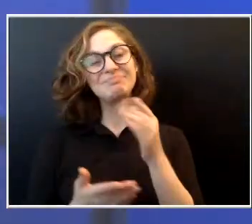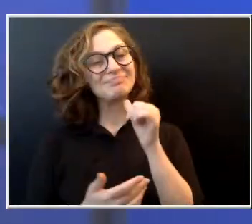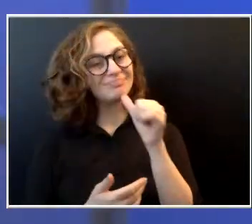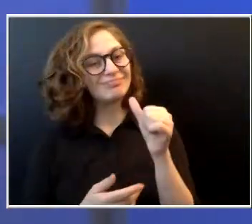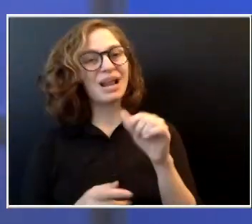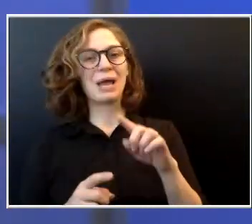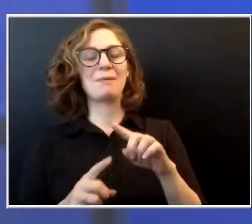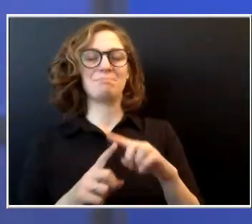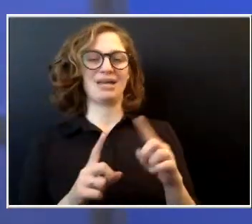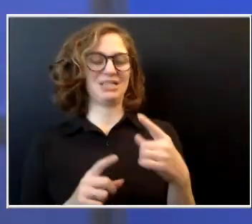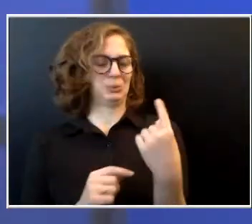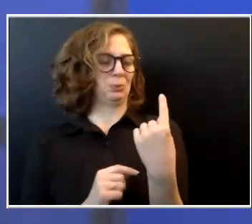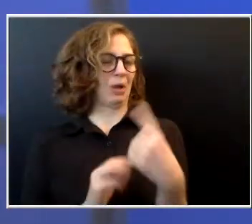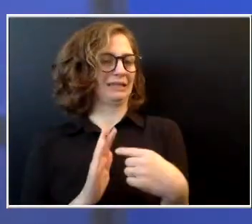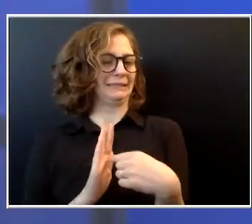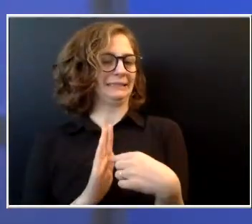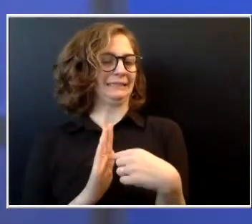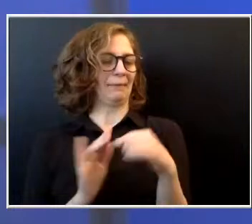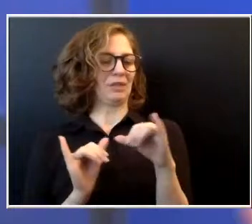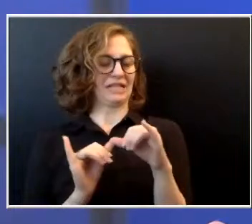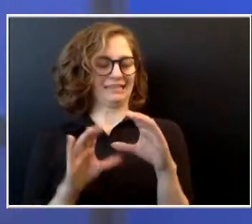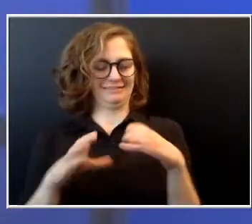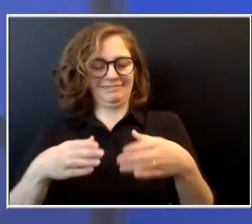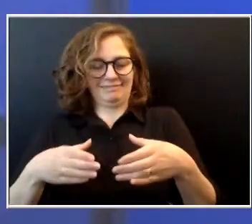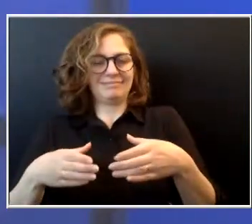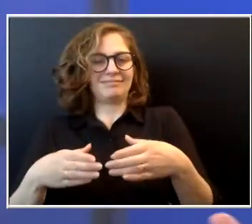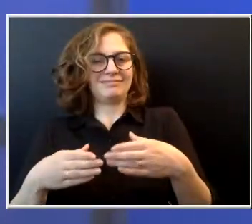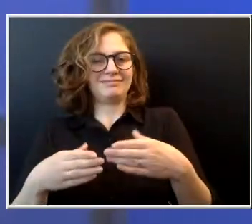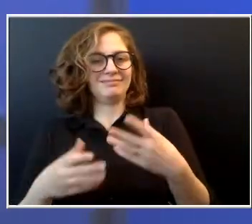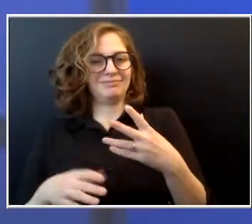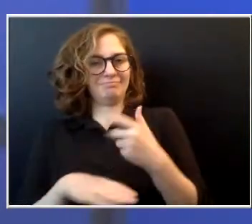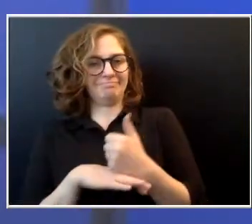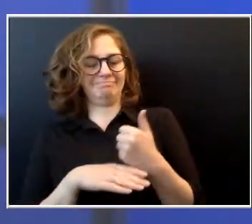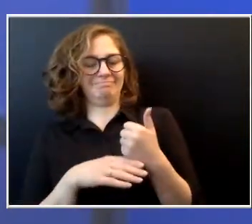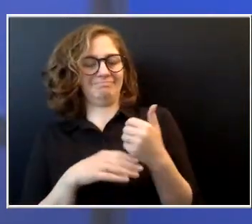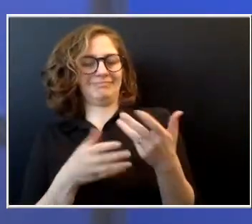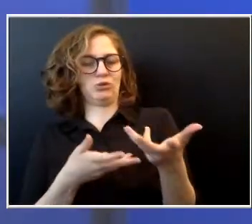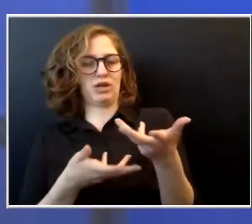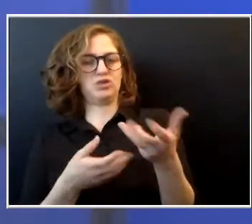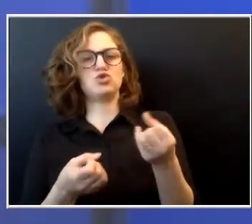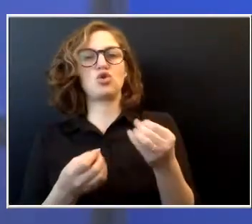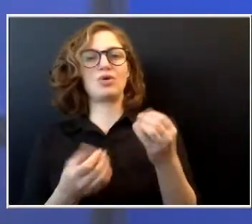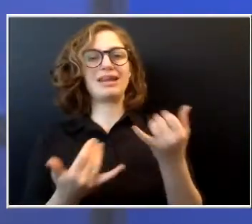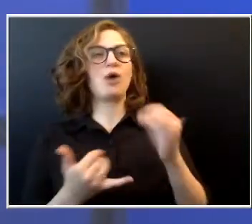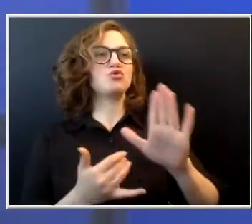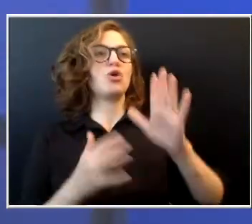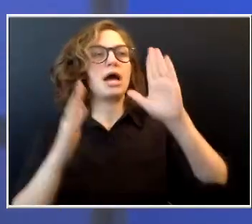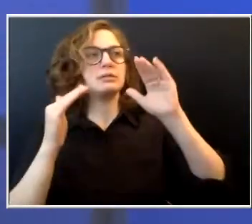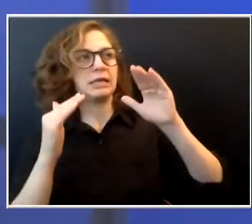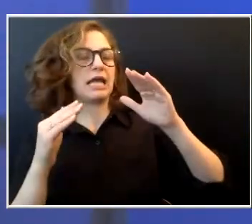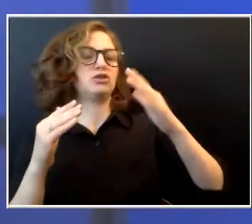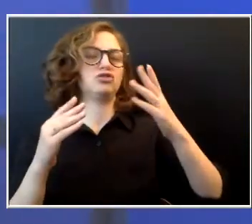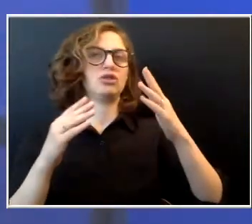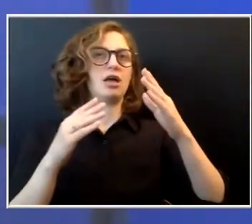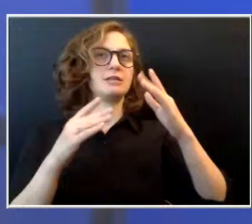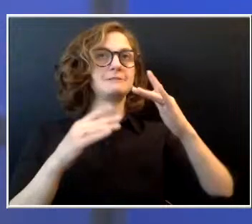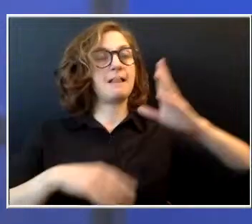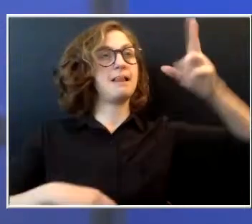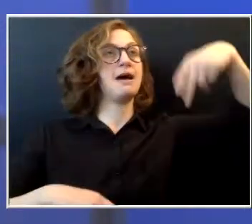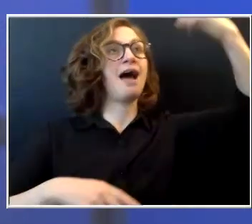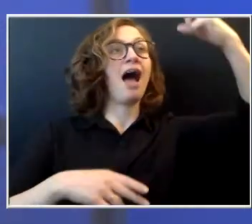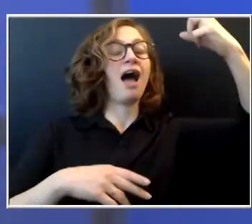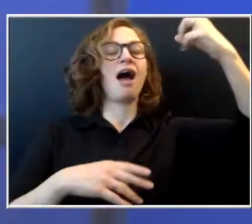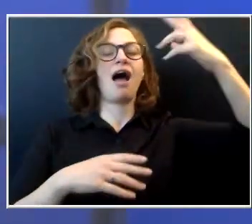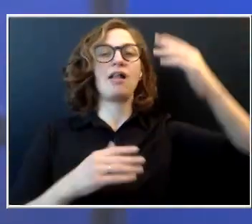on. And so they get these really super high expectations and hopes. But then as the relationship progresses, they